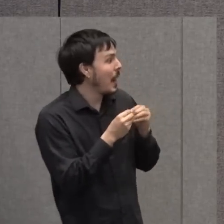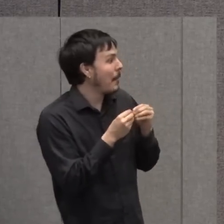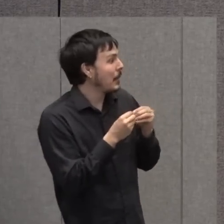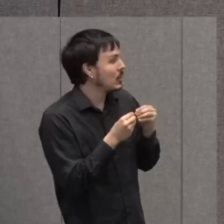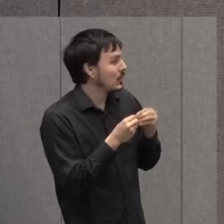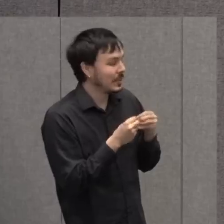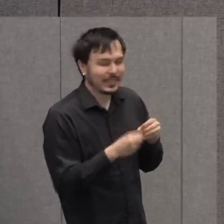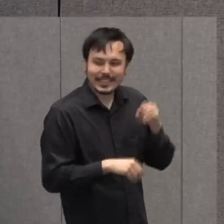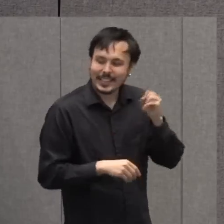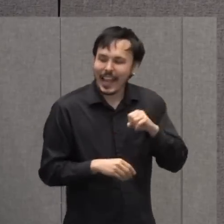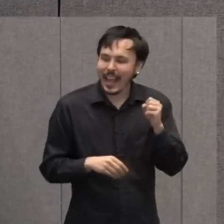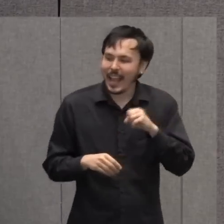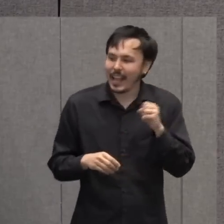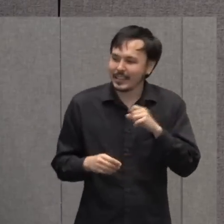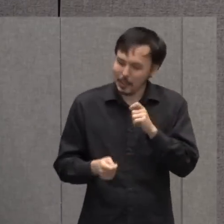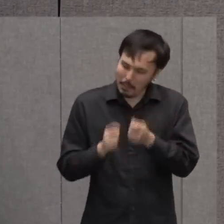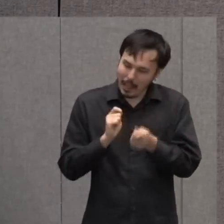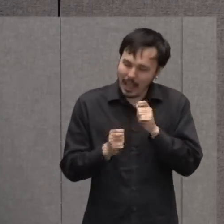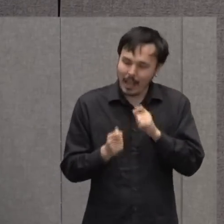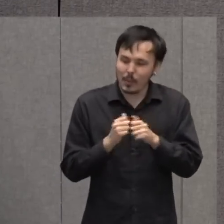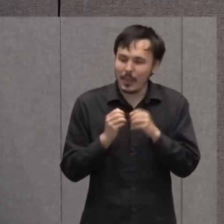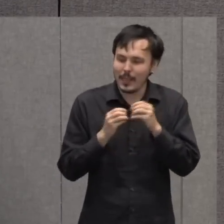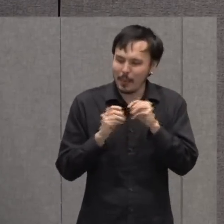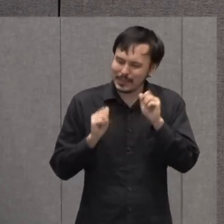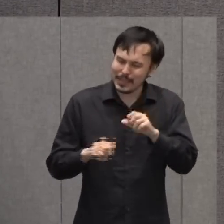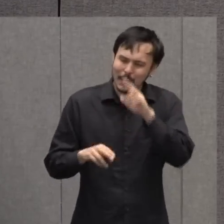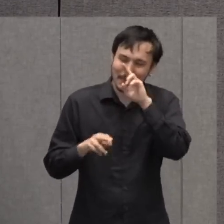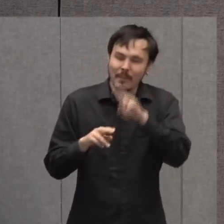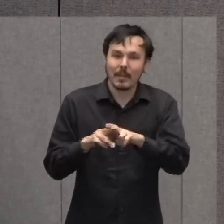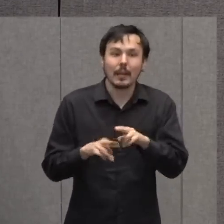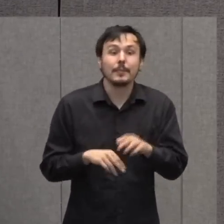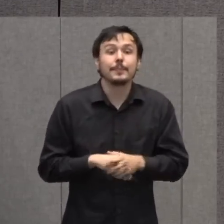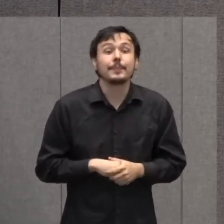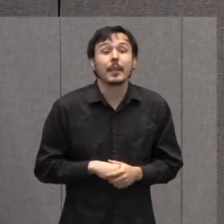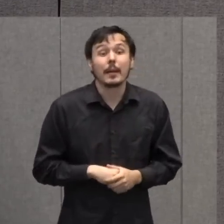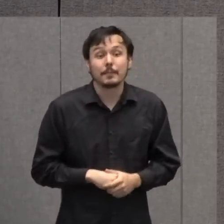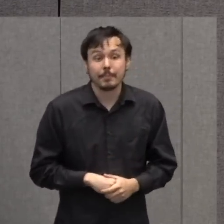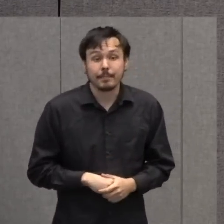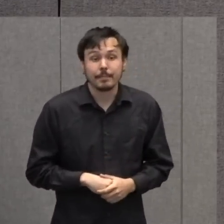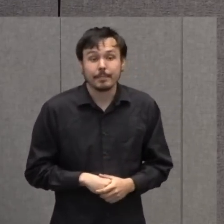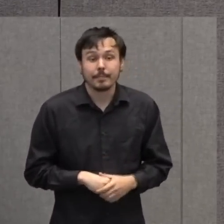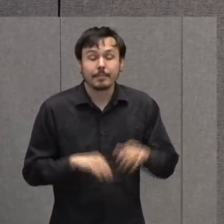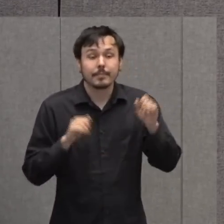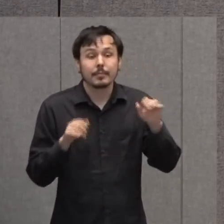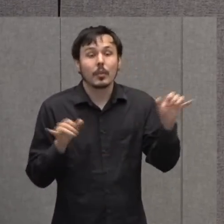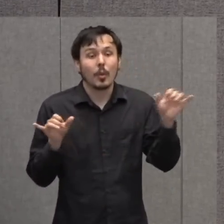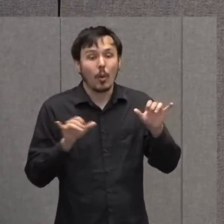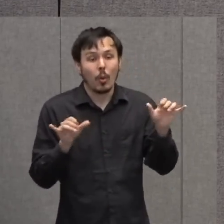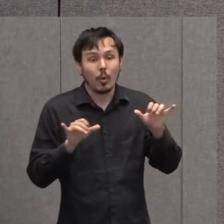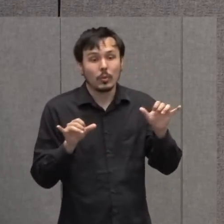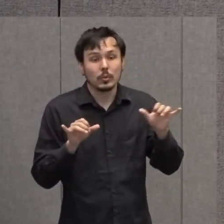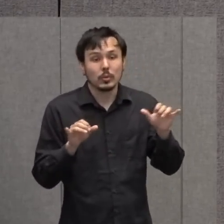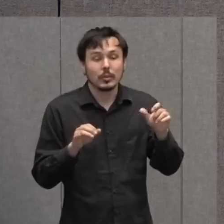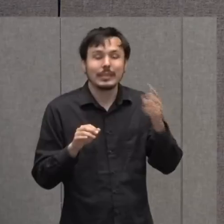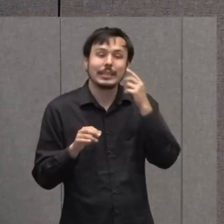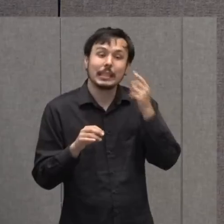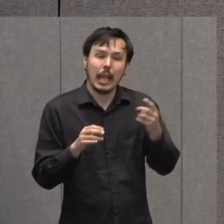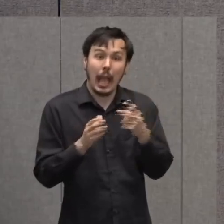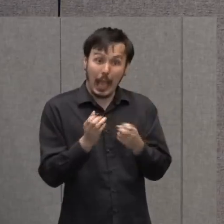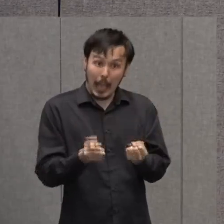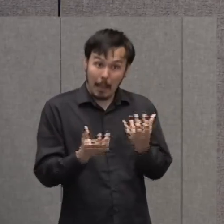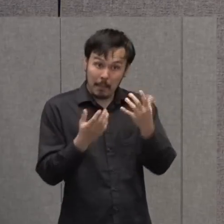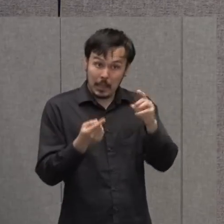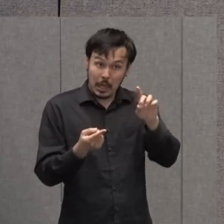ways. playing with numbers, it can be really a lot of fun. You could also show, so how many hundreds? We